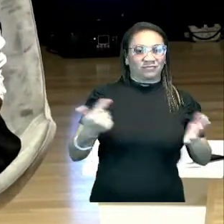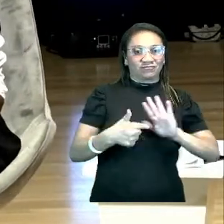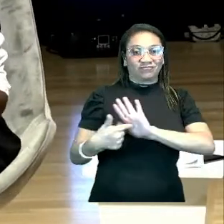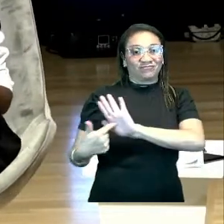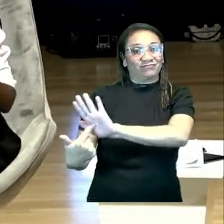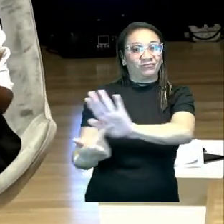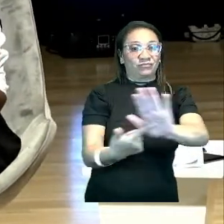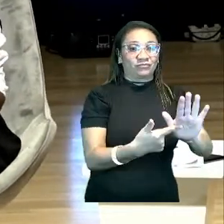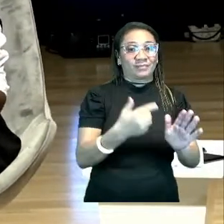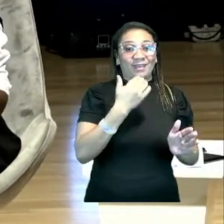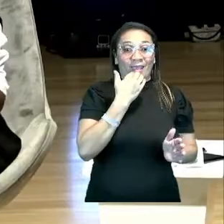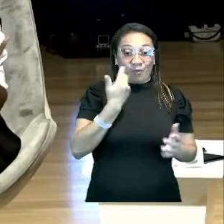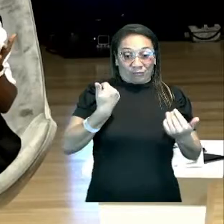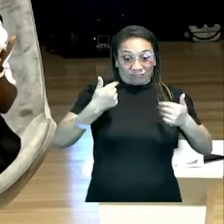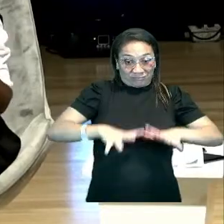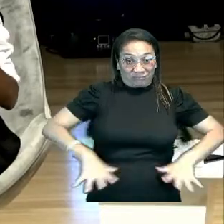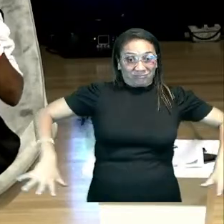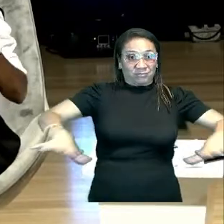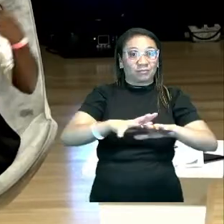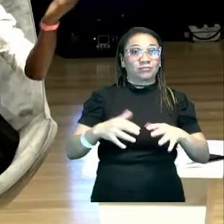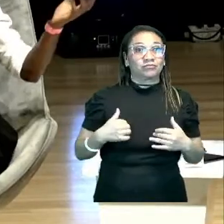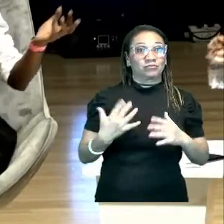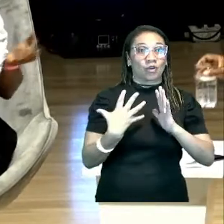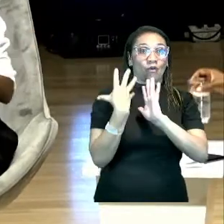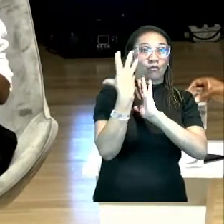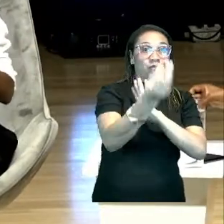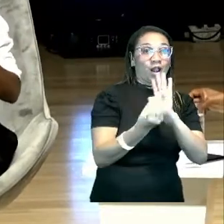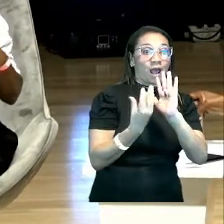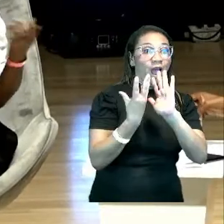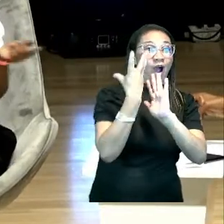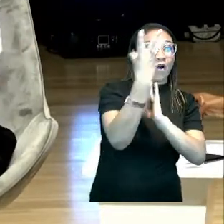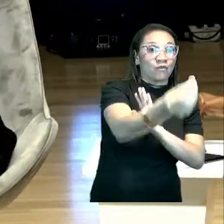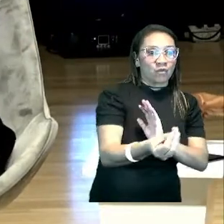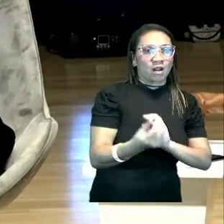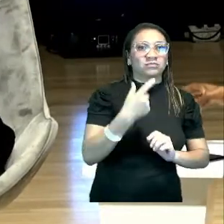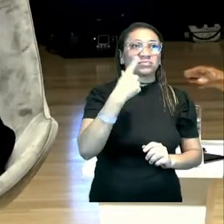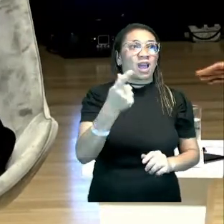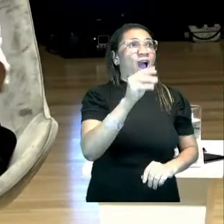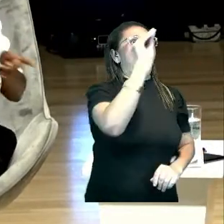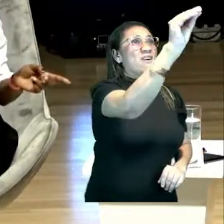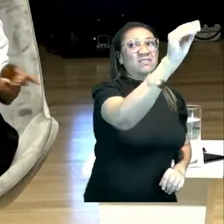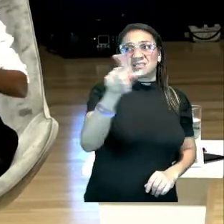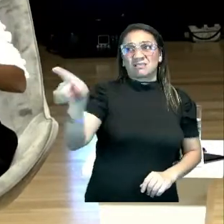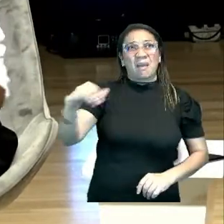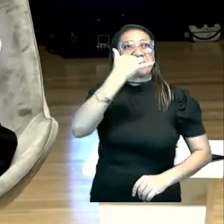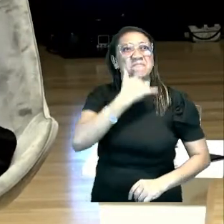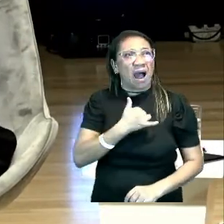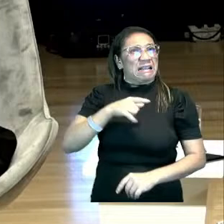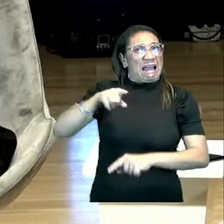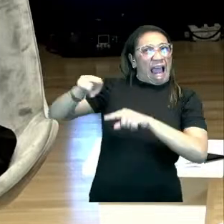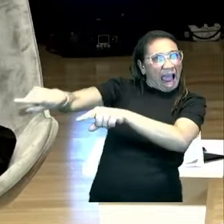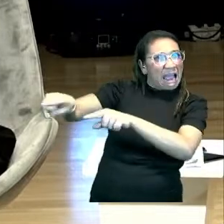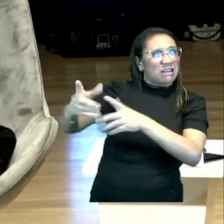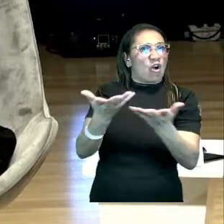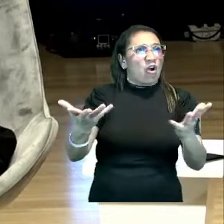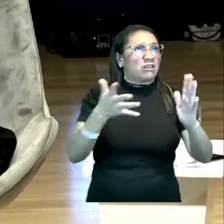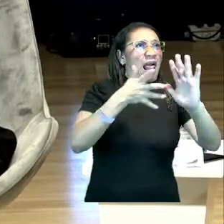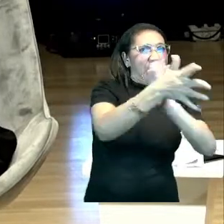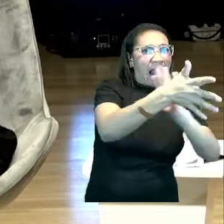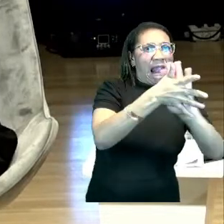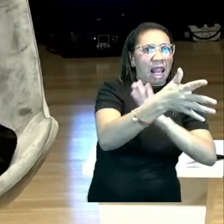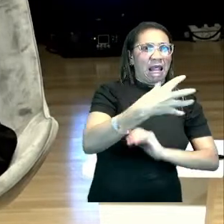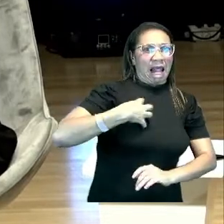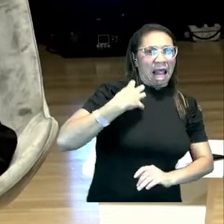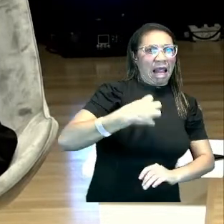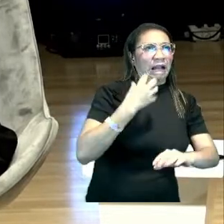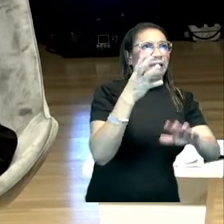safe way that we understand to be able to show this to the outside world. As many times we try to present a